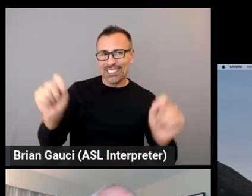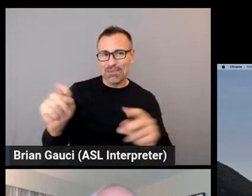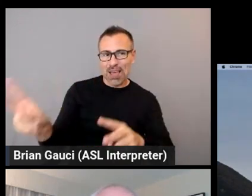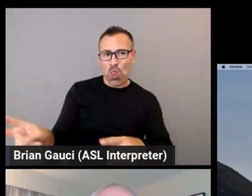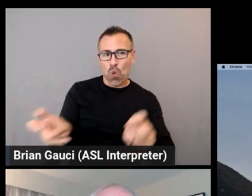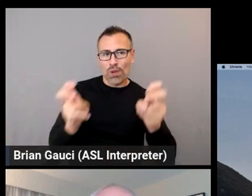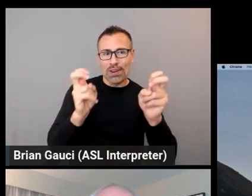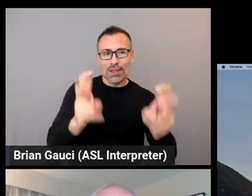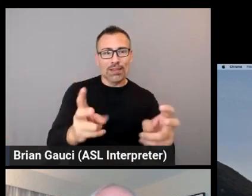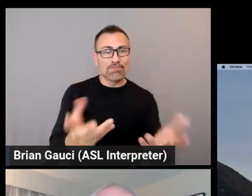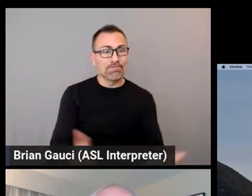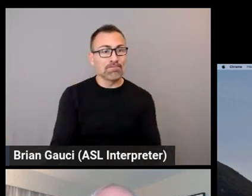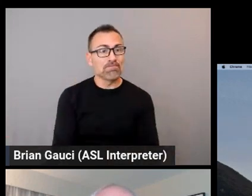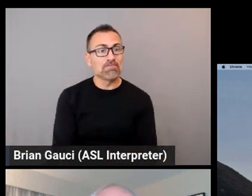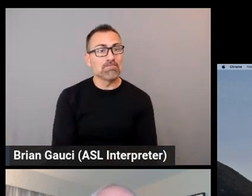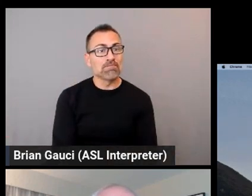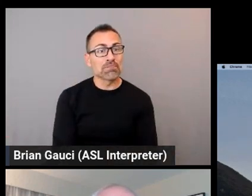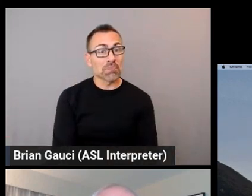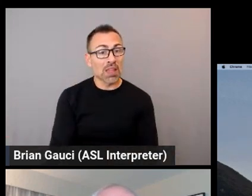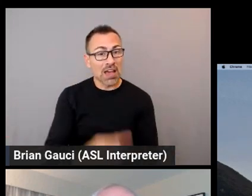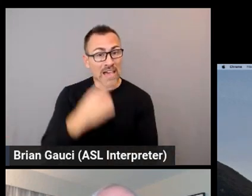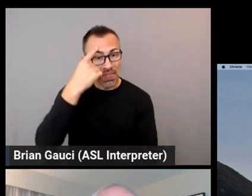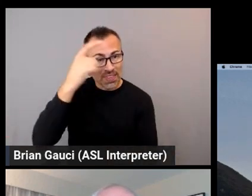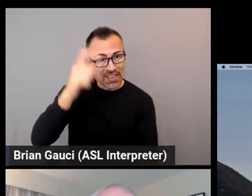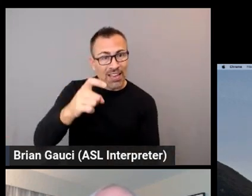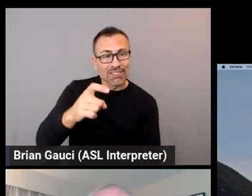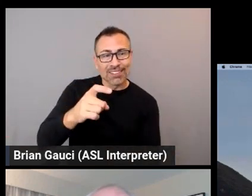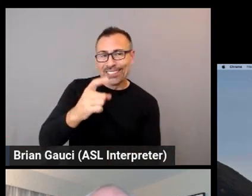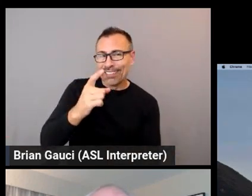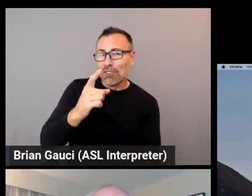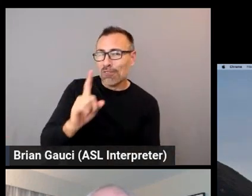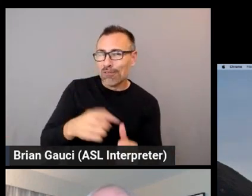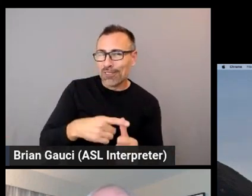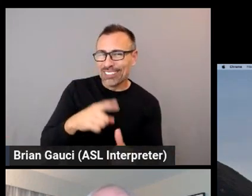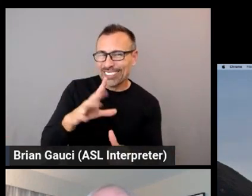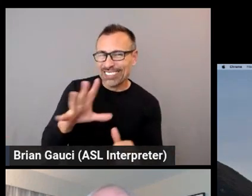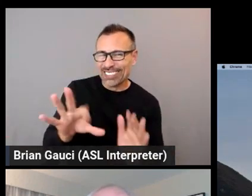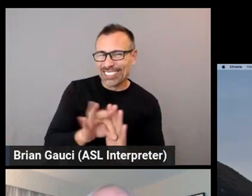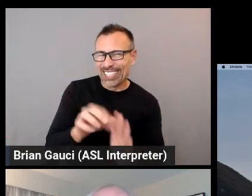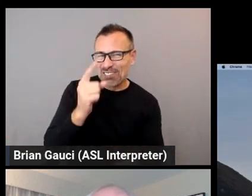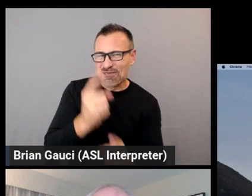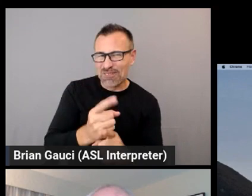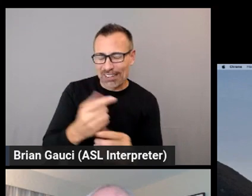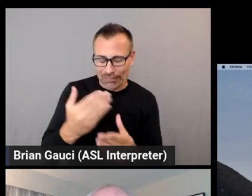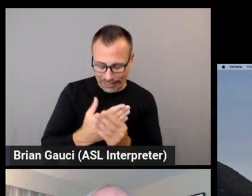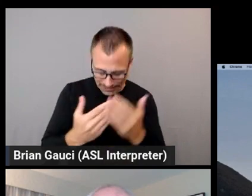think I need to select the right file instead of just talking around.